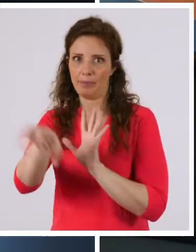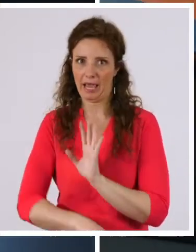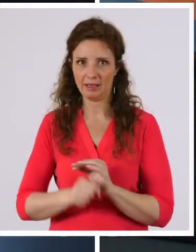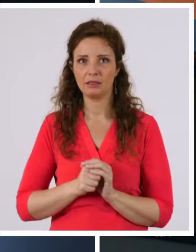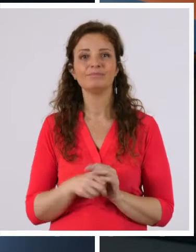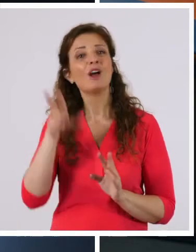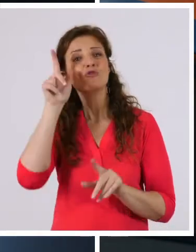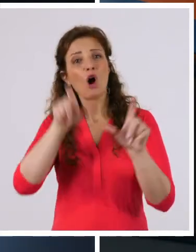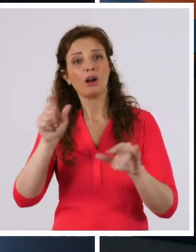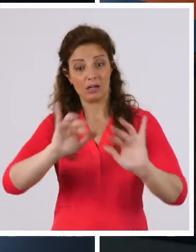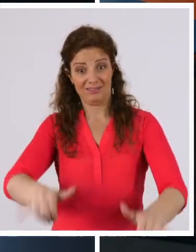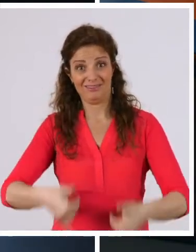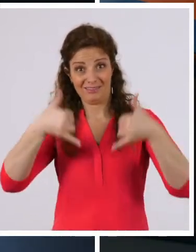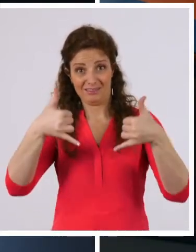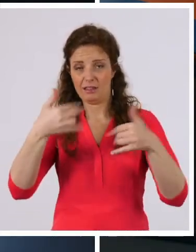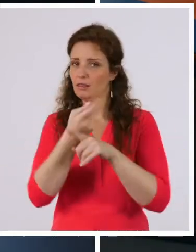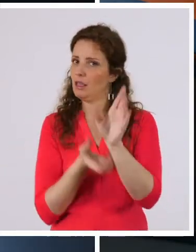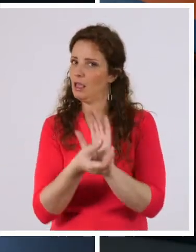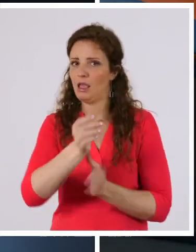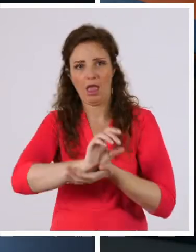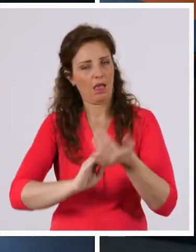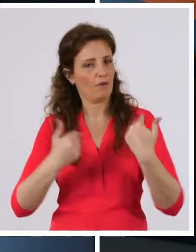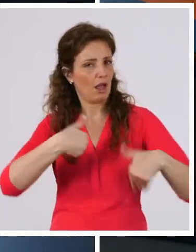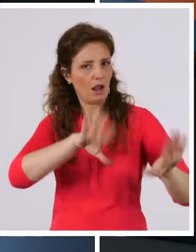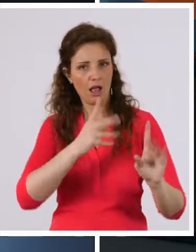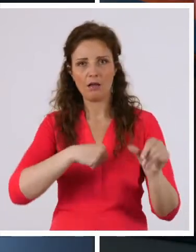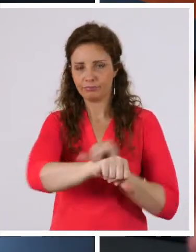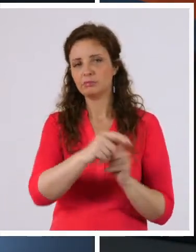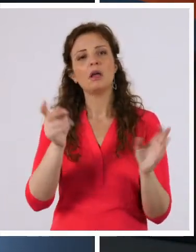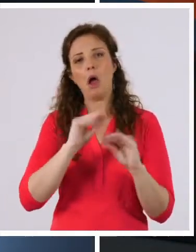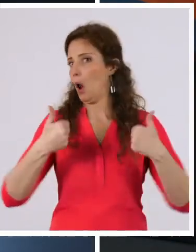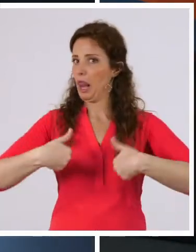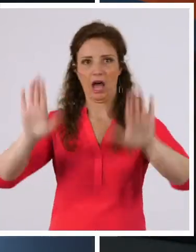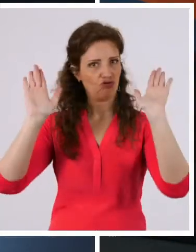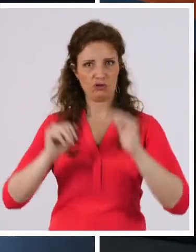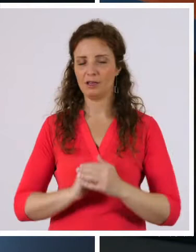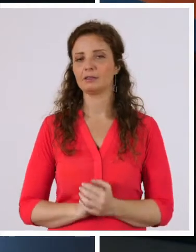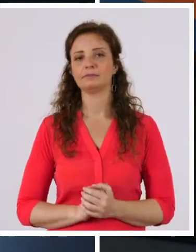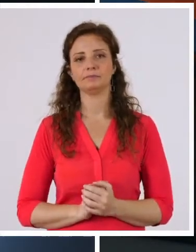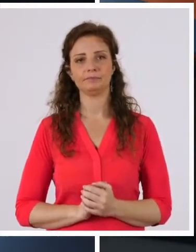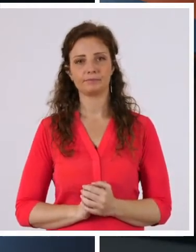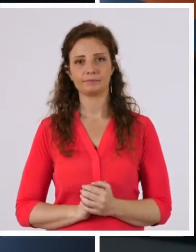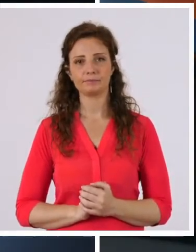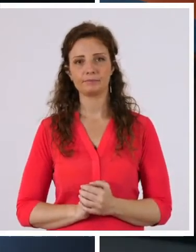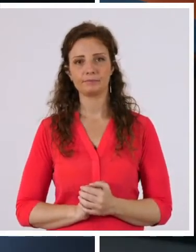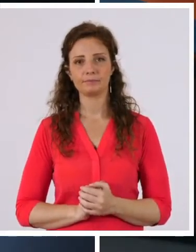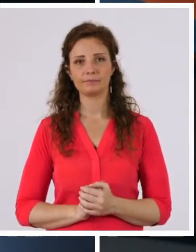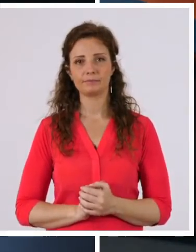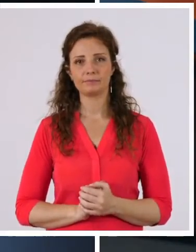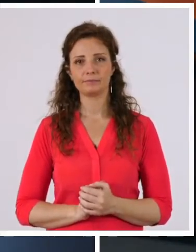Ladies wearing high-heeled shoes are kindly invited to leave them on board and to wear more comfortable shoes.